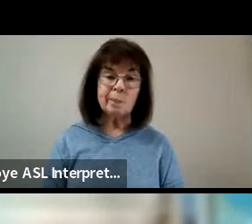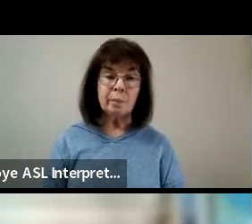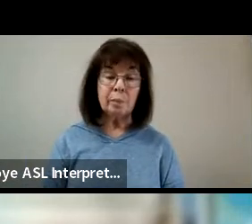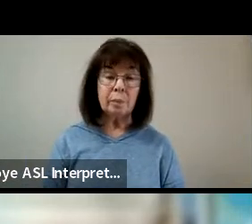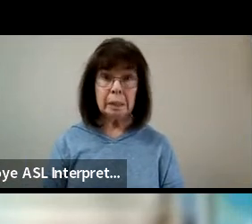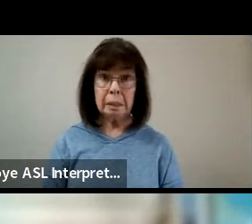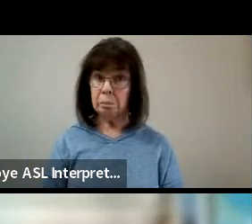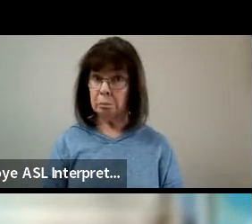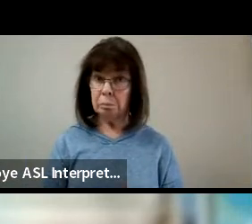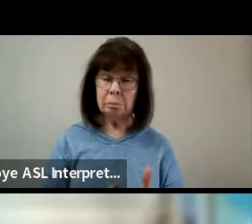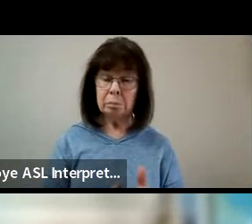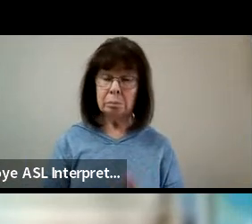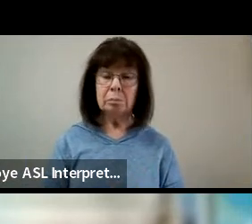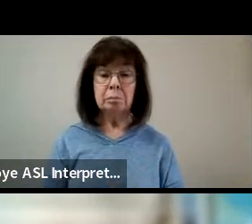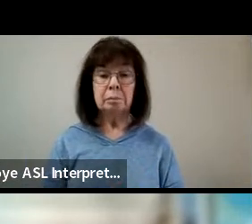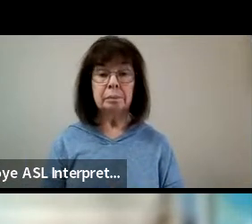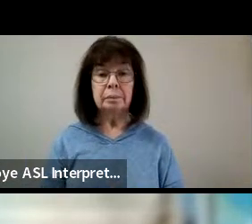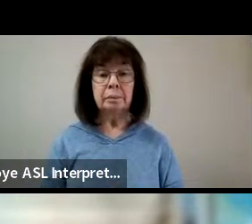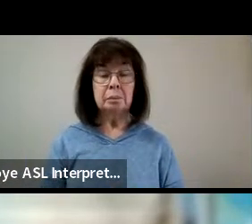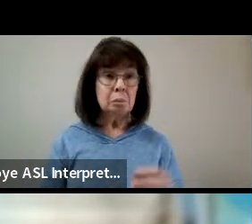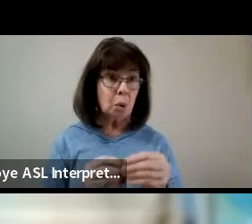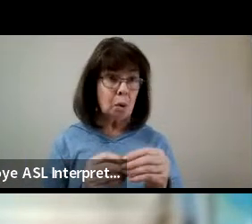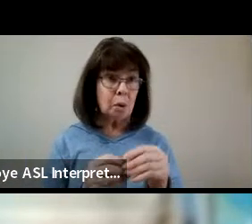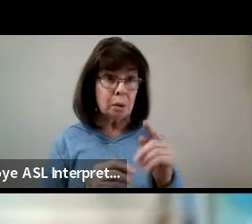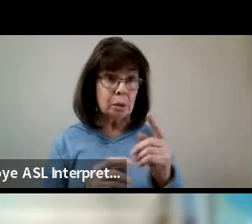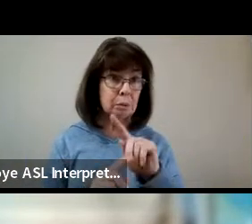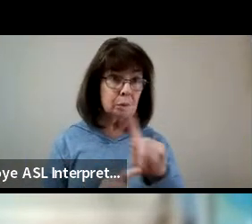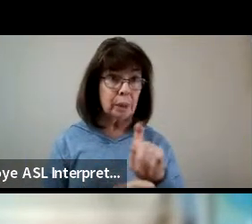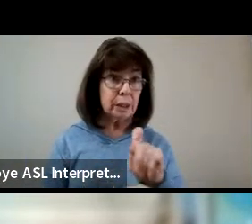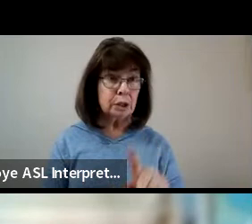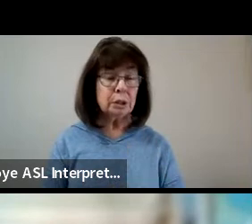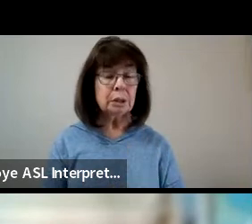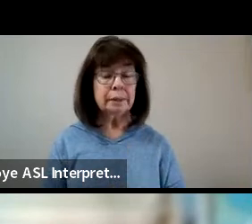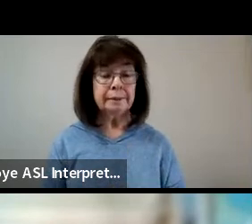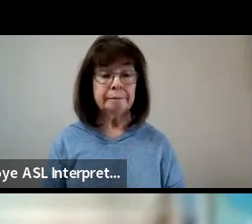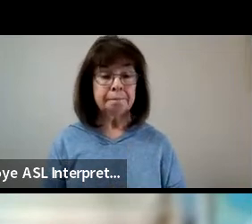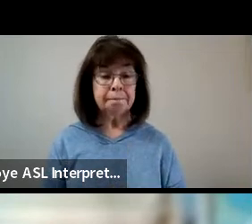Other questions? I don't think I.